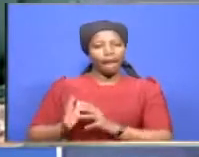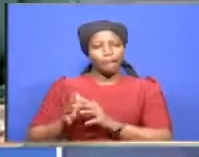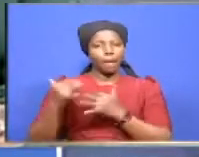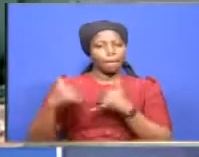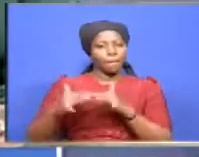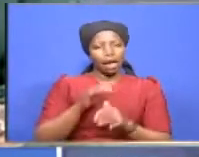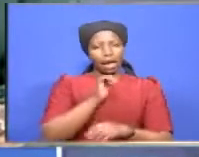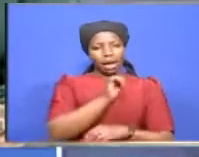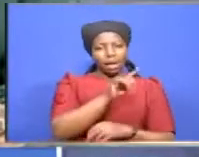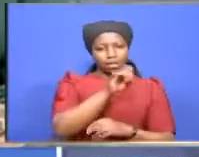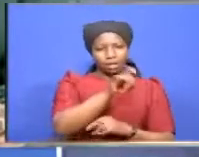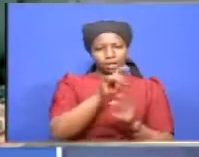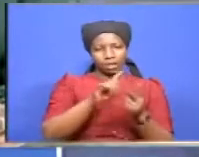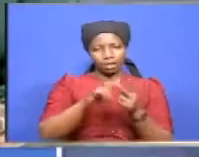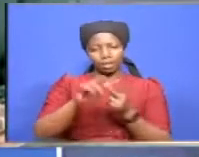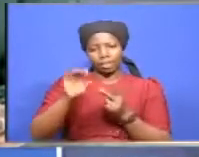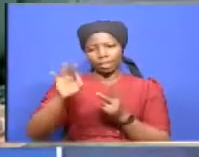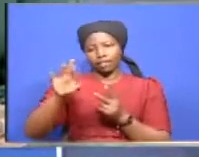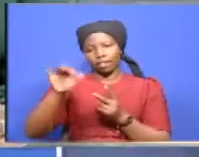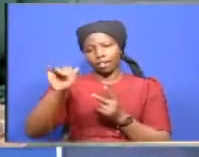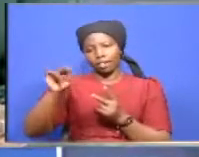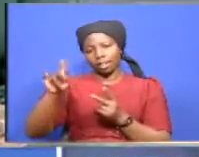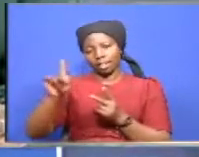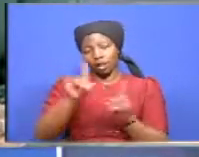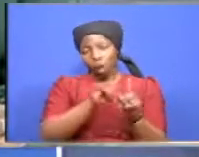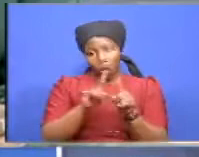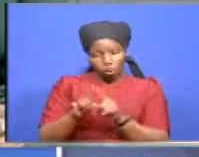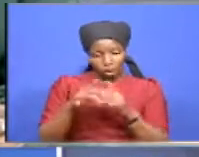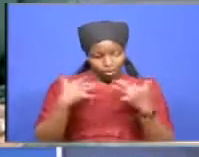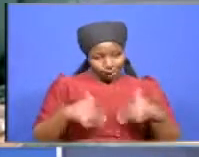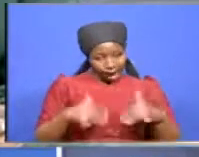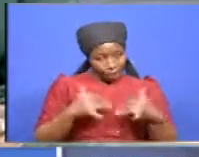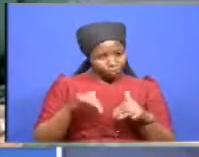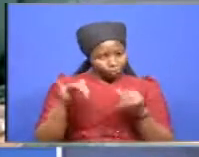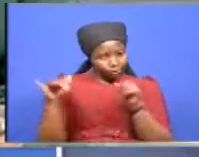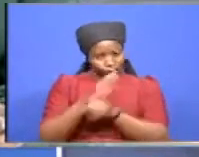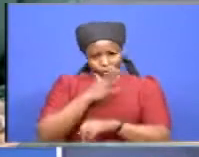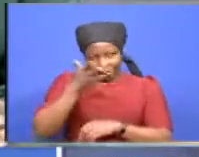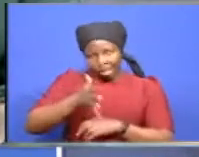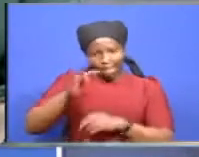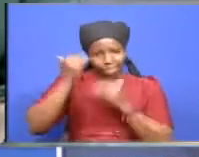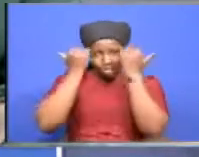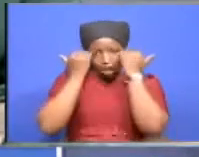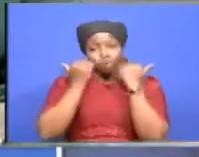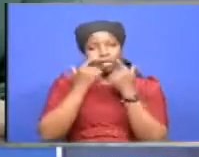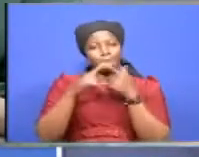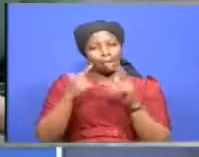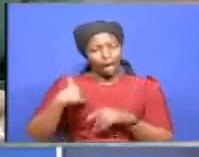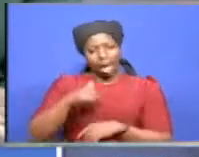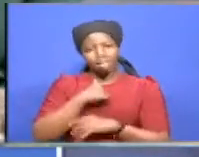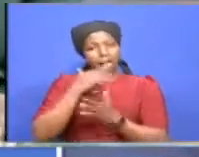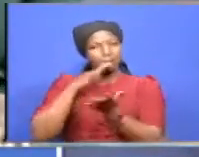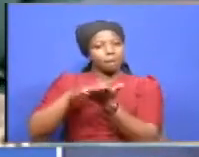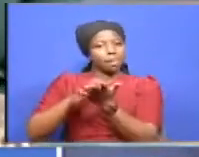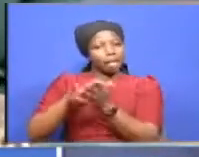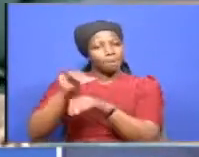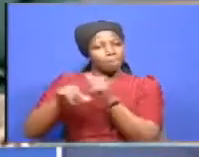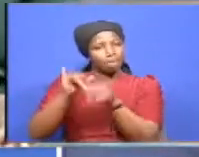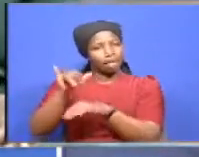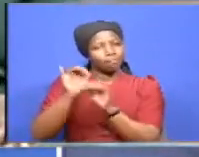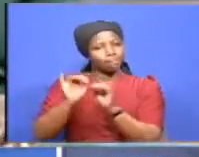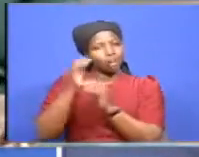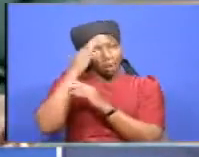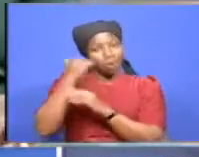Frank Wanyama. Also, a lot of drama has been happening here at the Milimani Law Courts, but we will not be able to comment on that, given that we do not